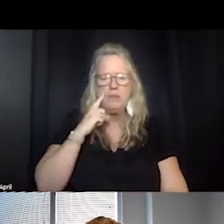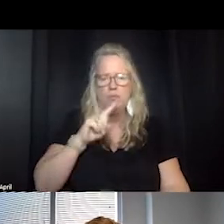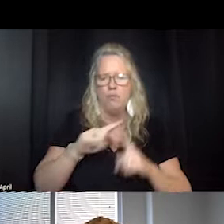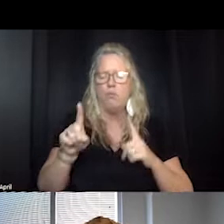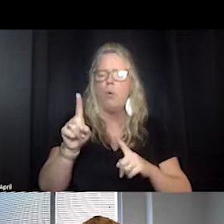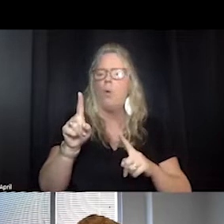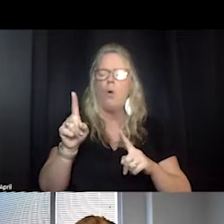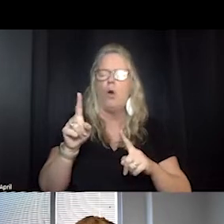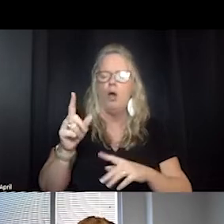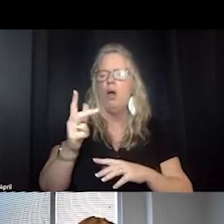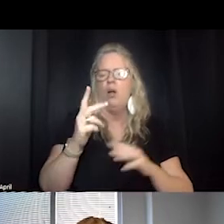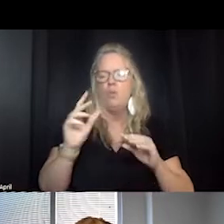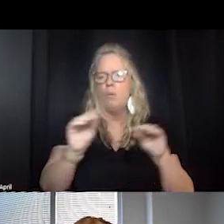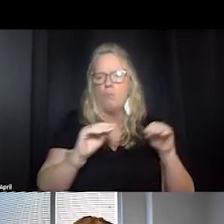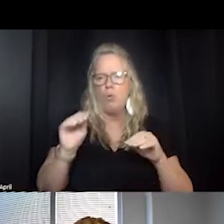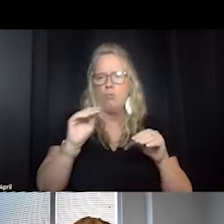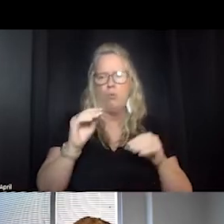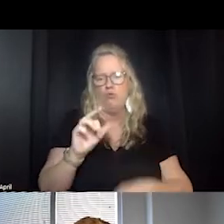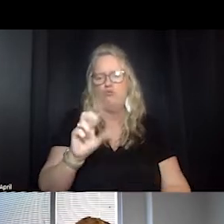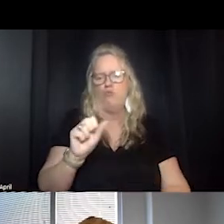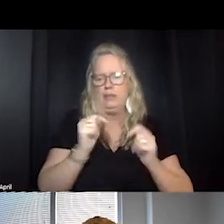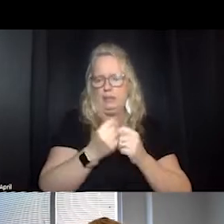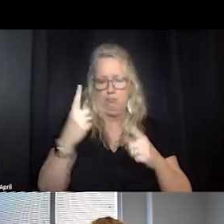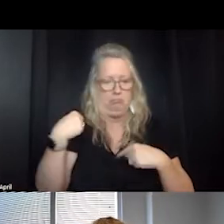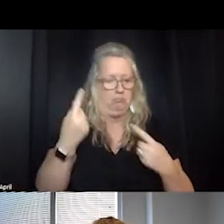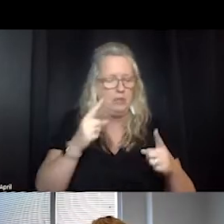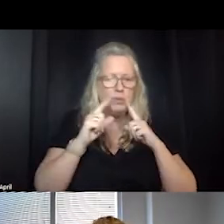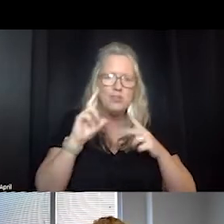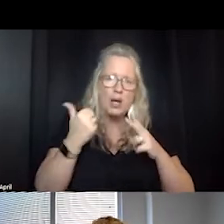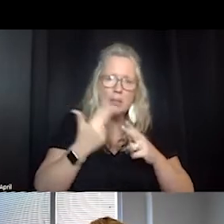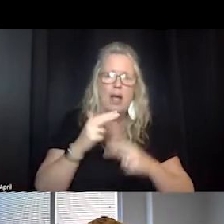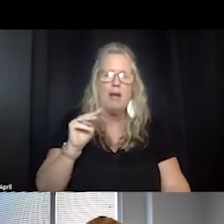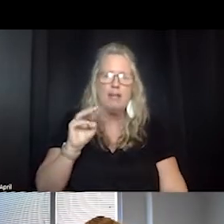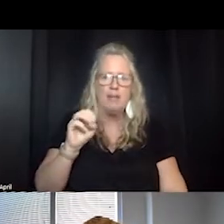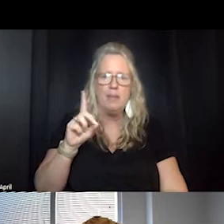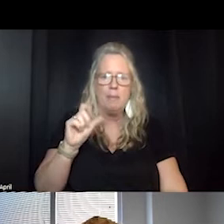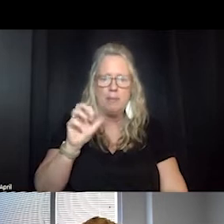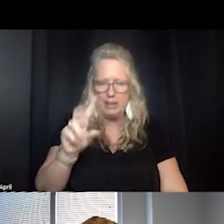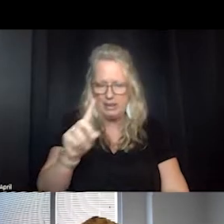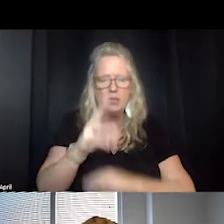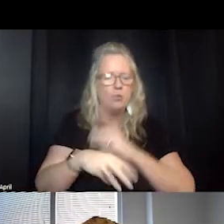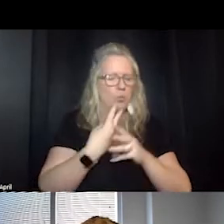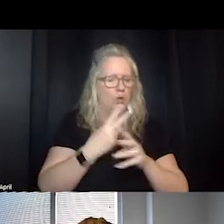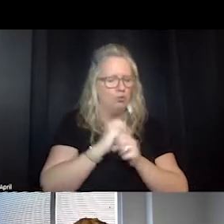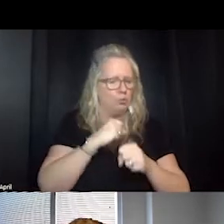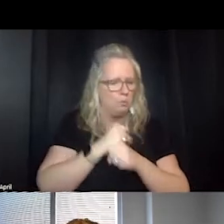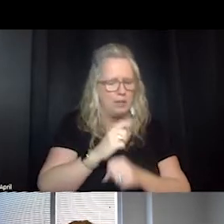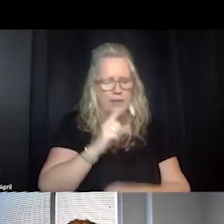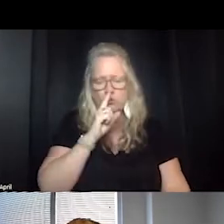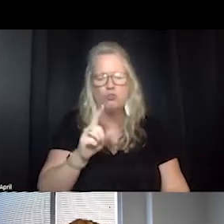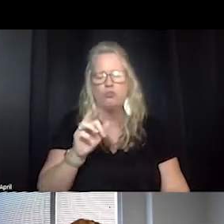teams. And this quote speaks to something we've been talking about a lot in the Medicaid world as well, which is making sure that the